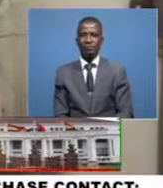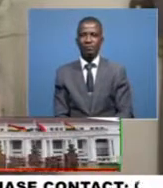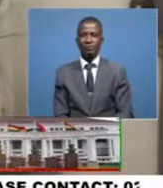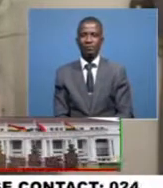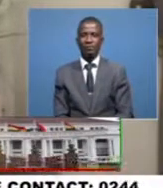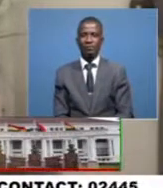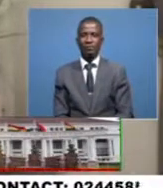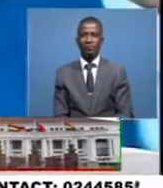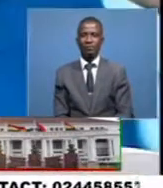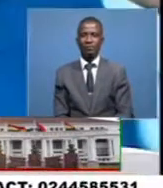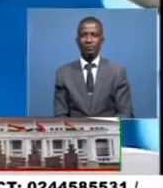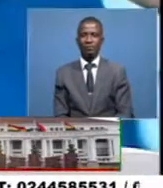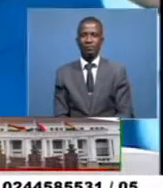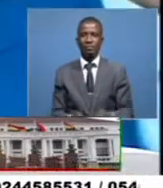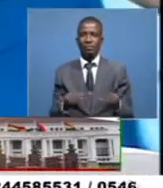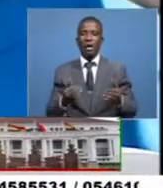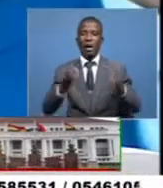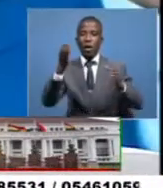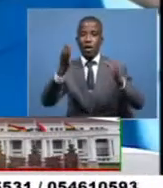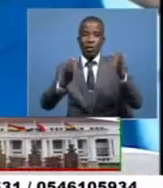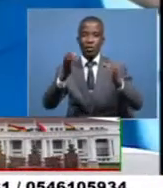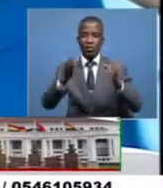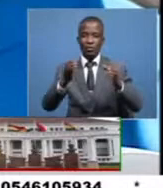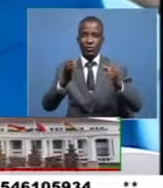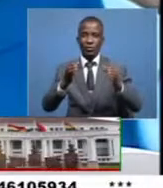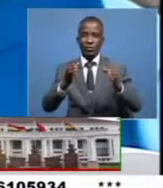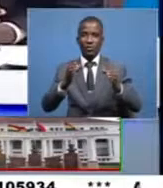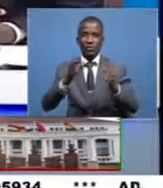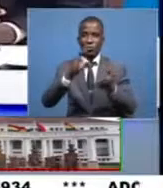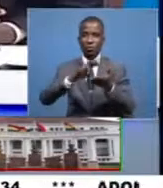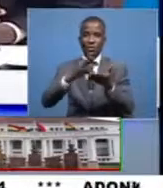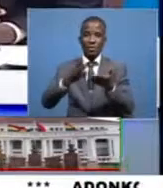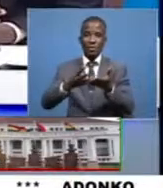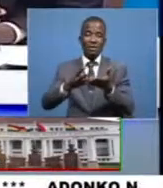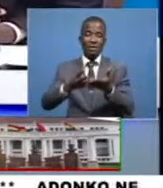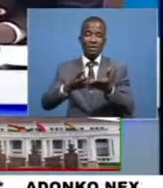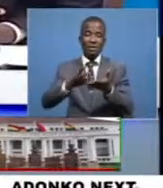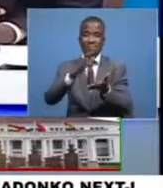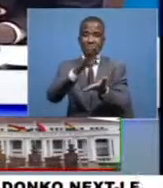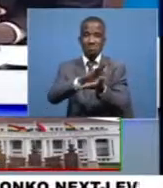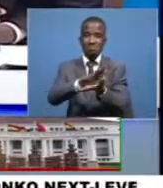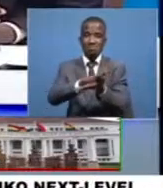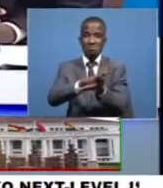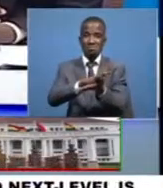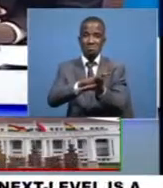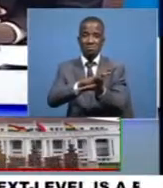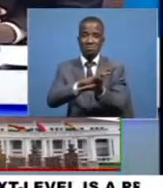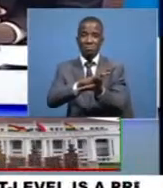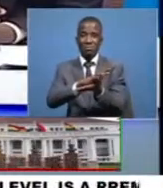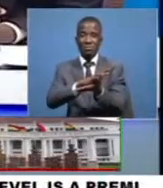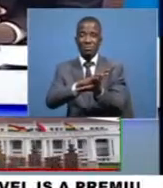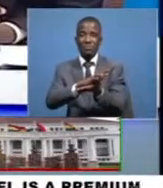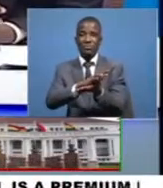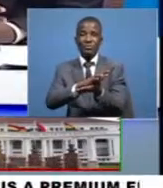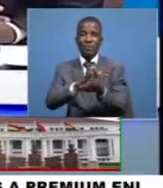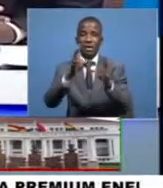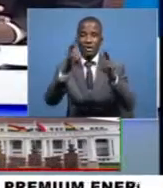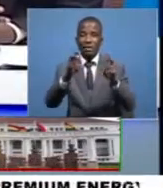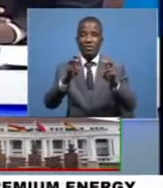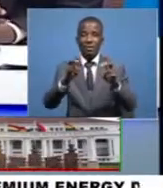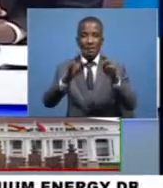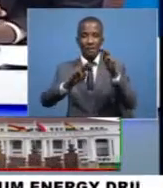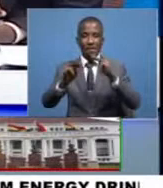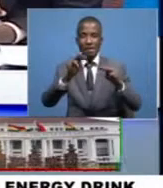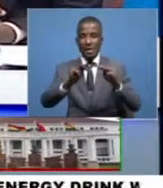that by filing the witness statement at the case management level by